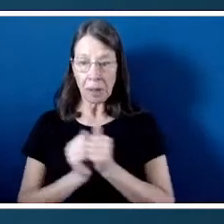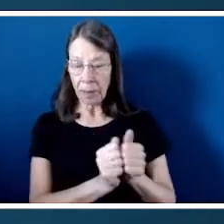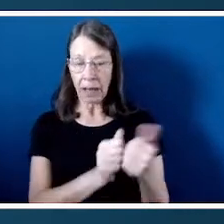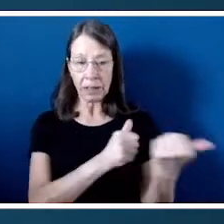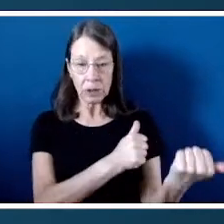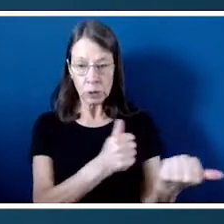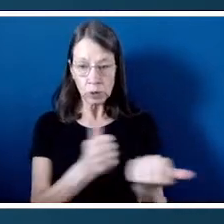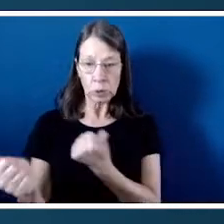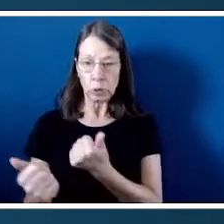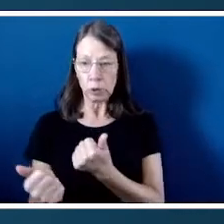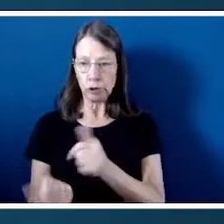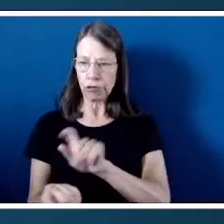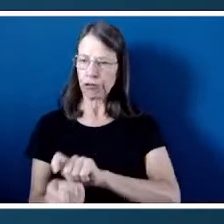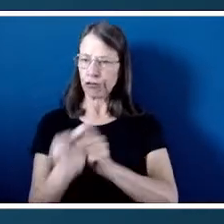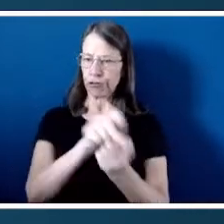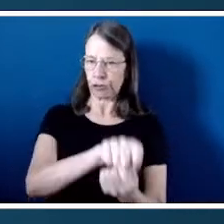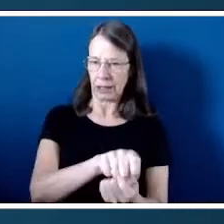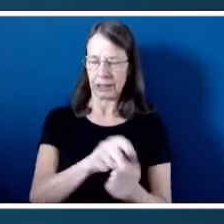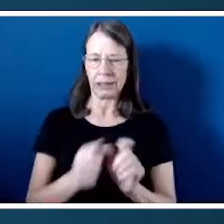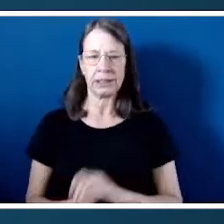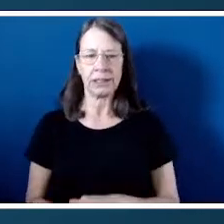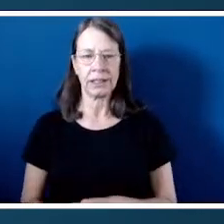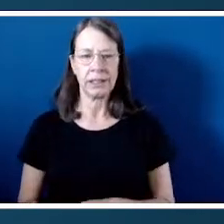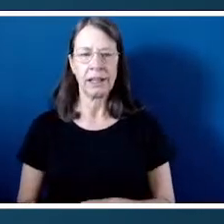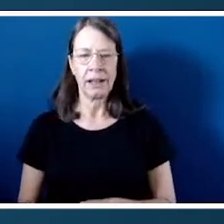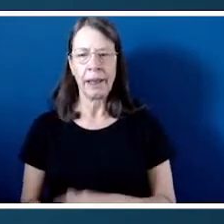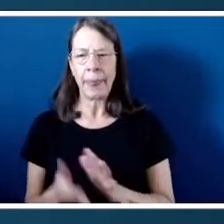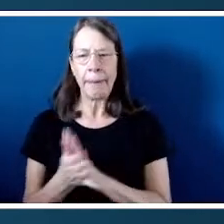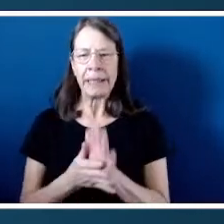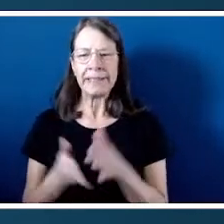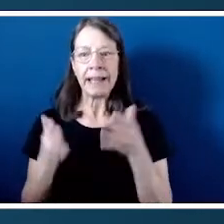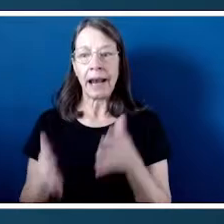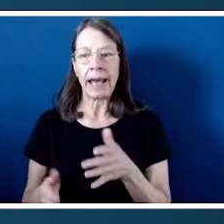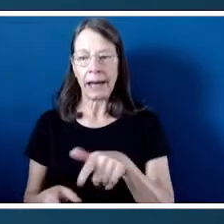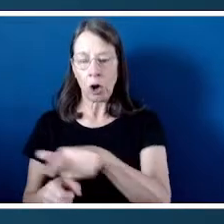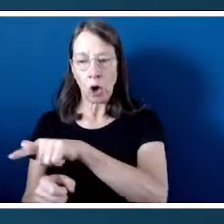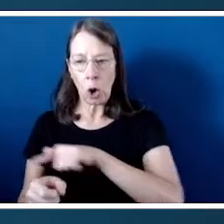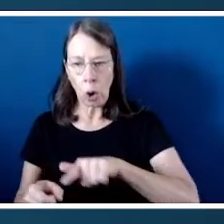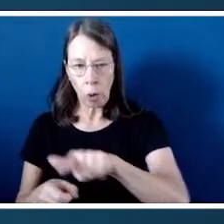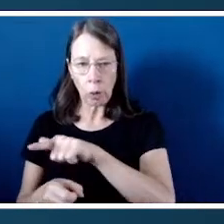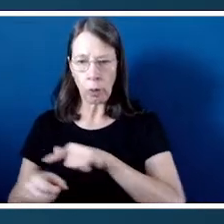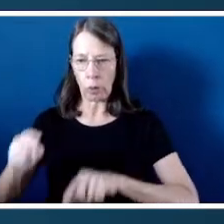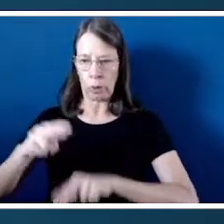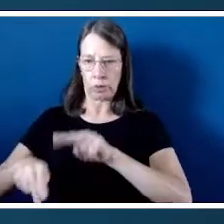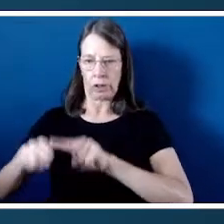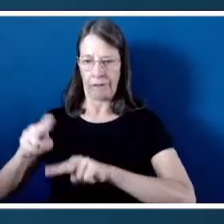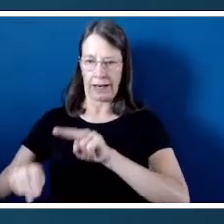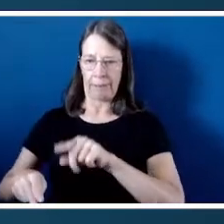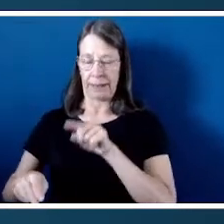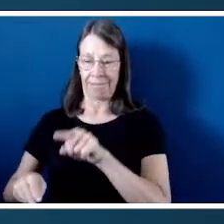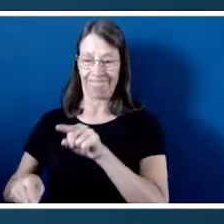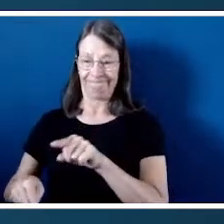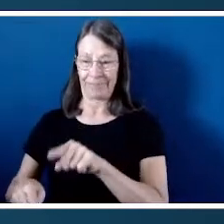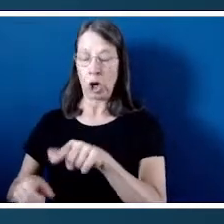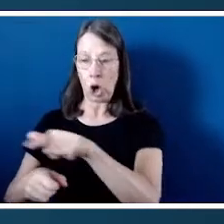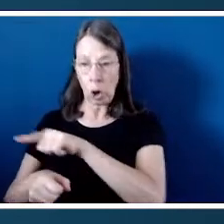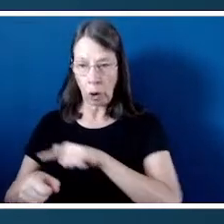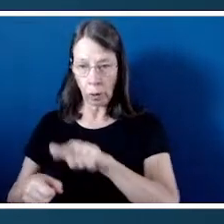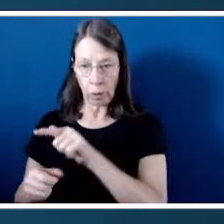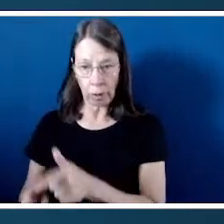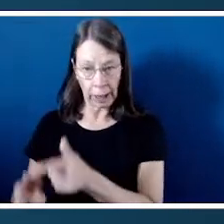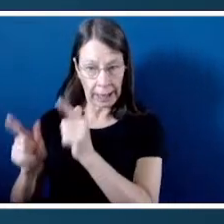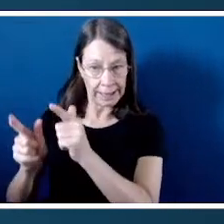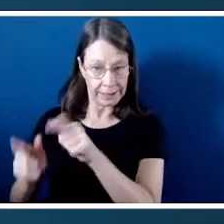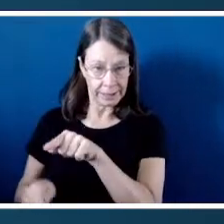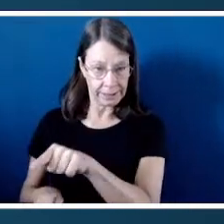development. If development is not actually locally led, it most probably